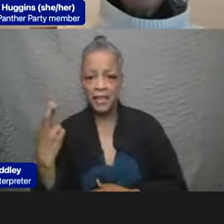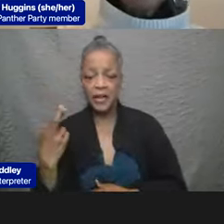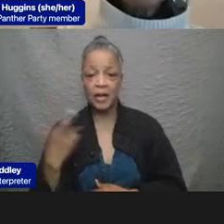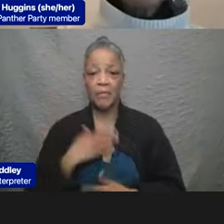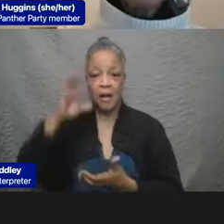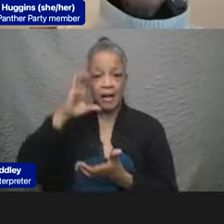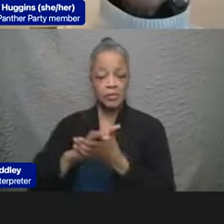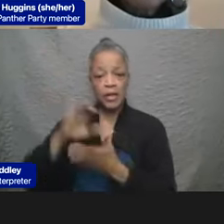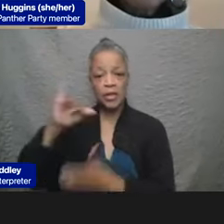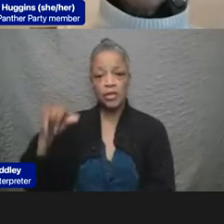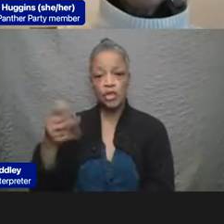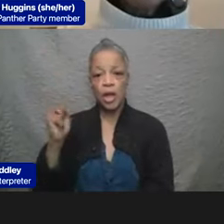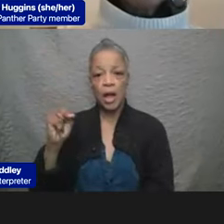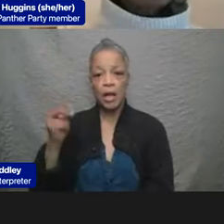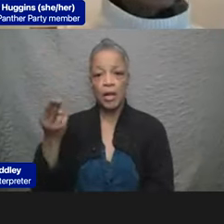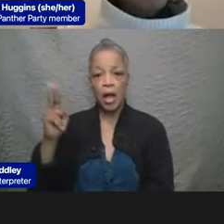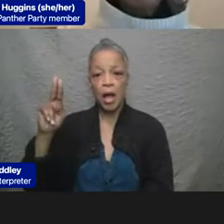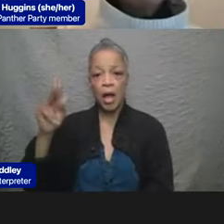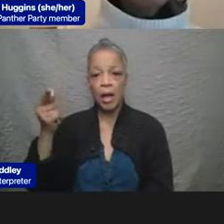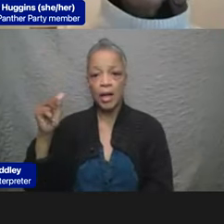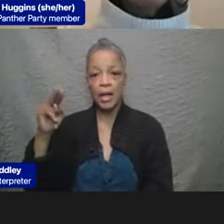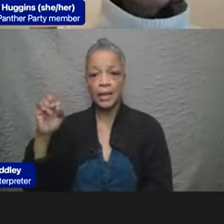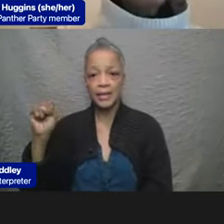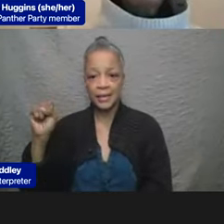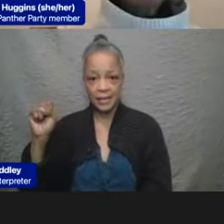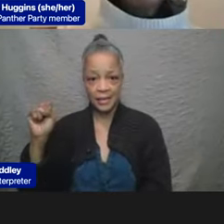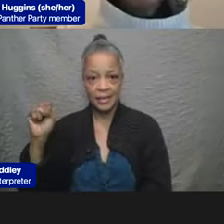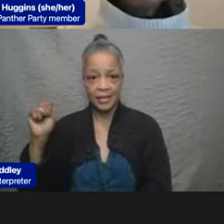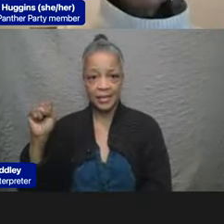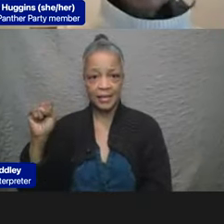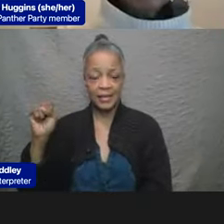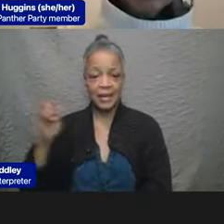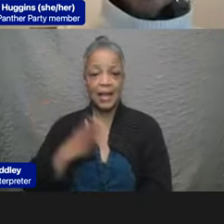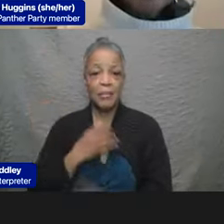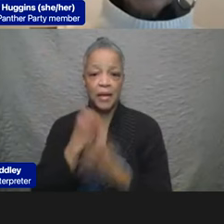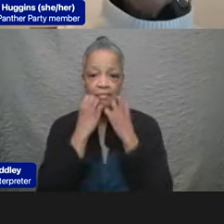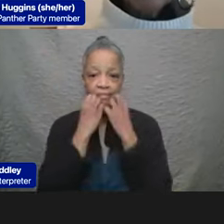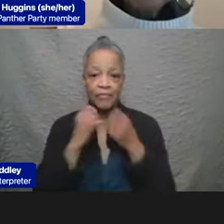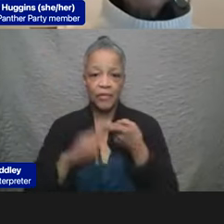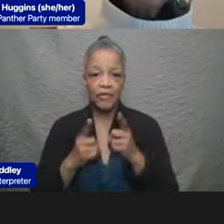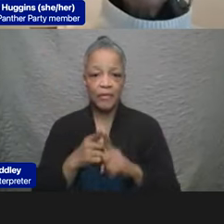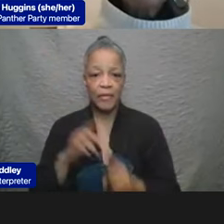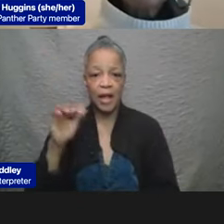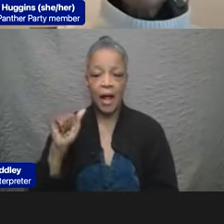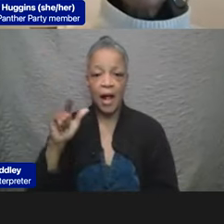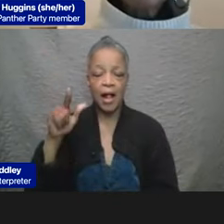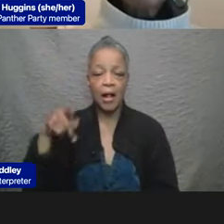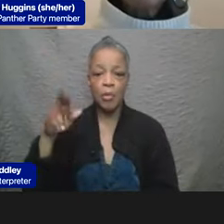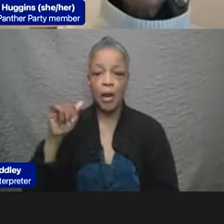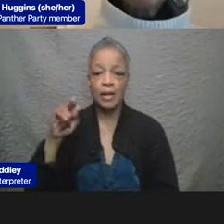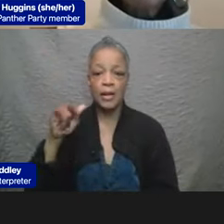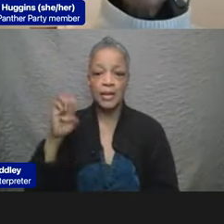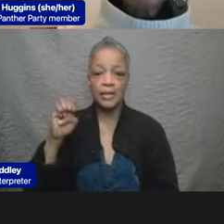John Huggins, and my beloved friend, Alprentice Bunchy Carter,